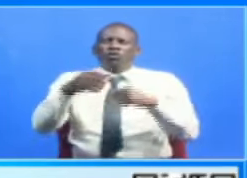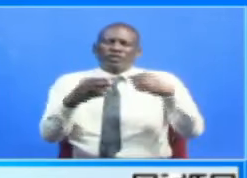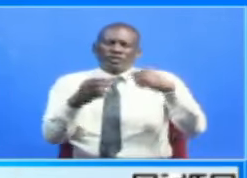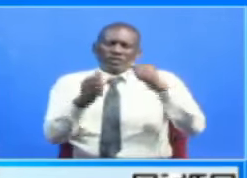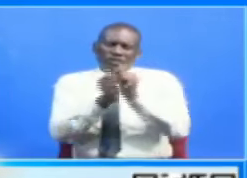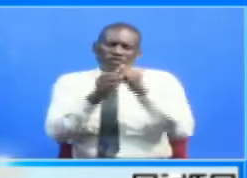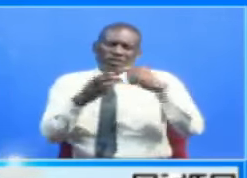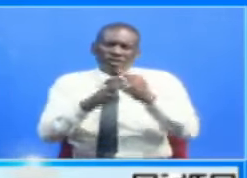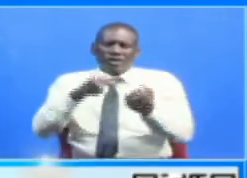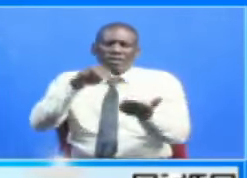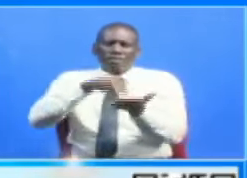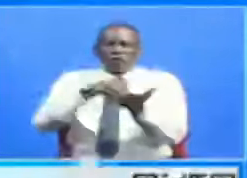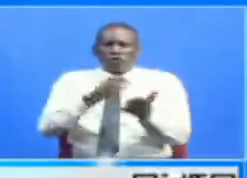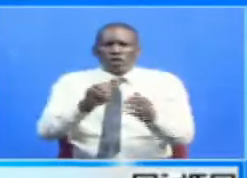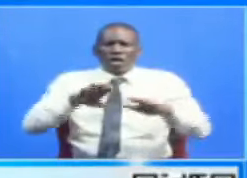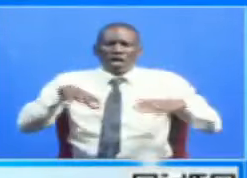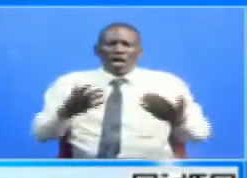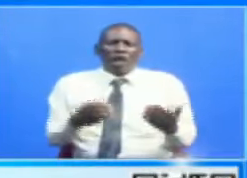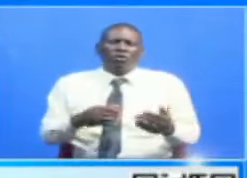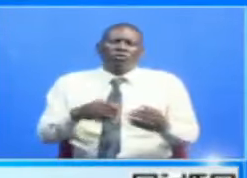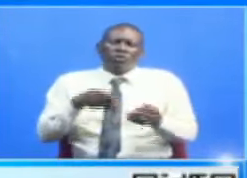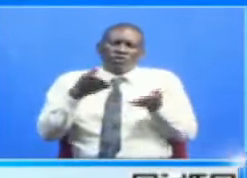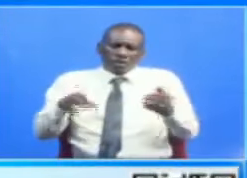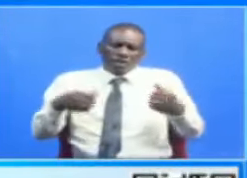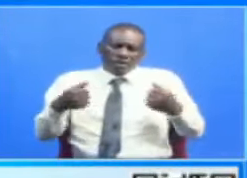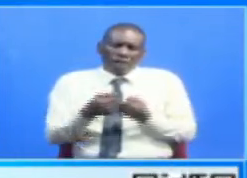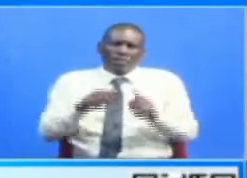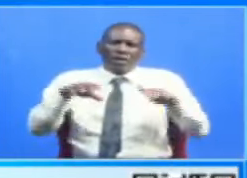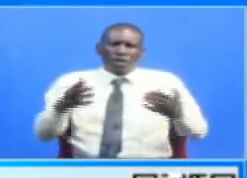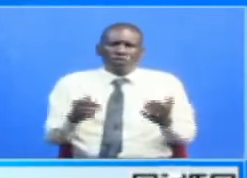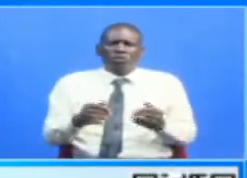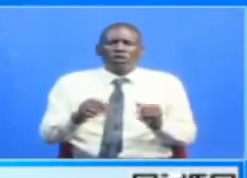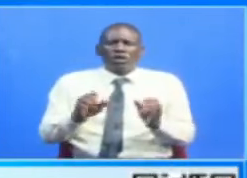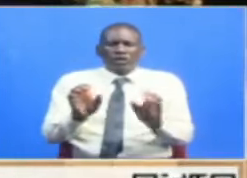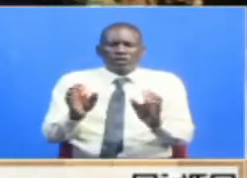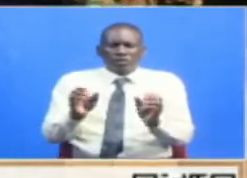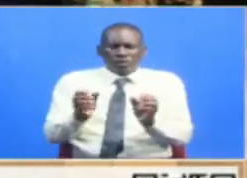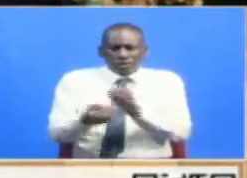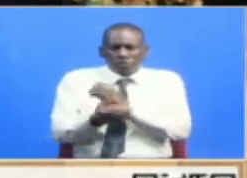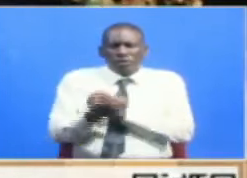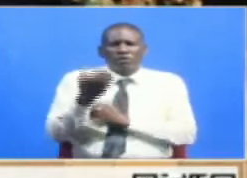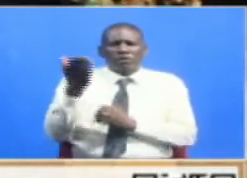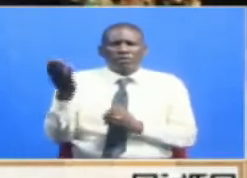But just how did it get here? NTV's Brian George explains.